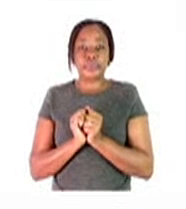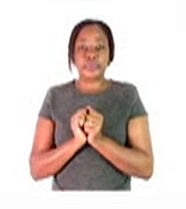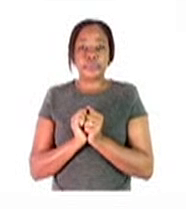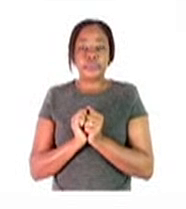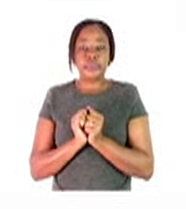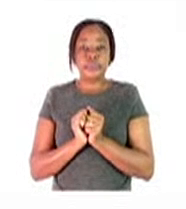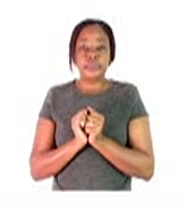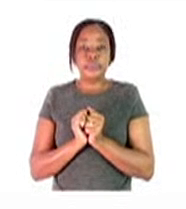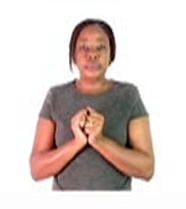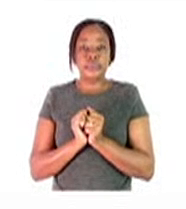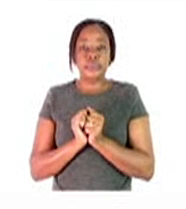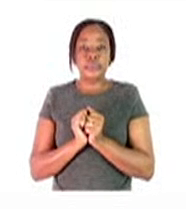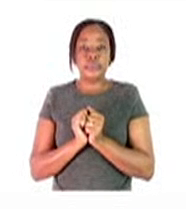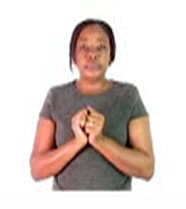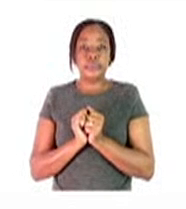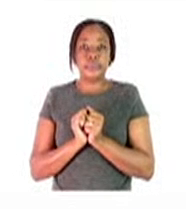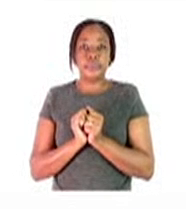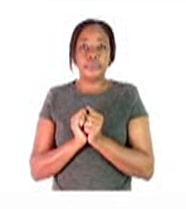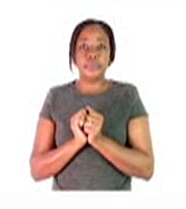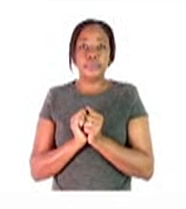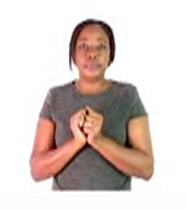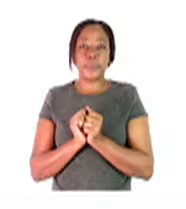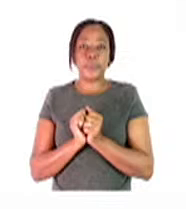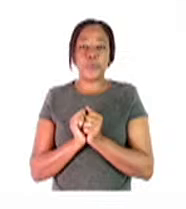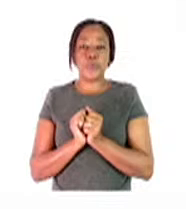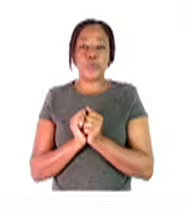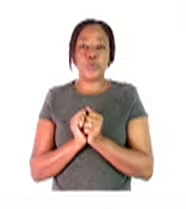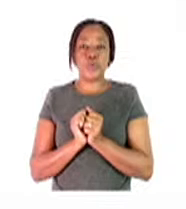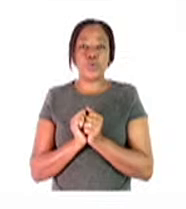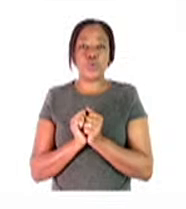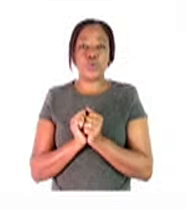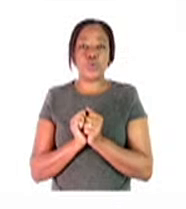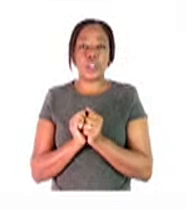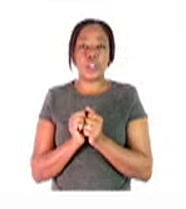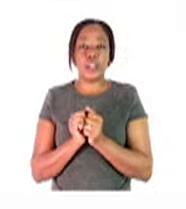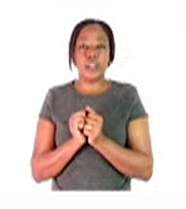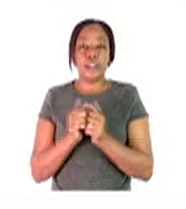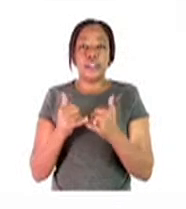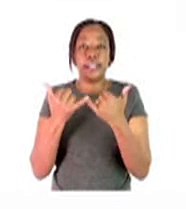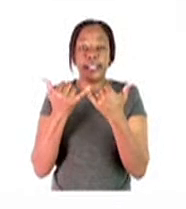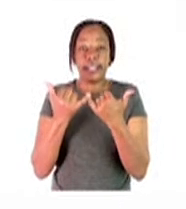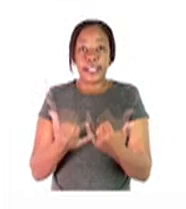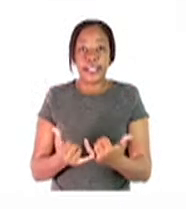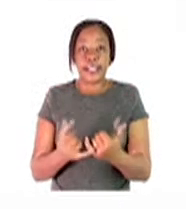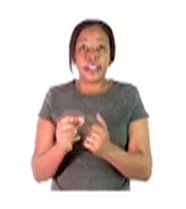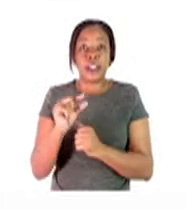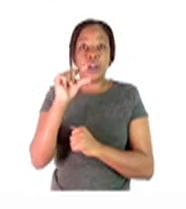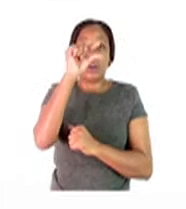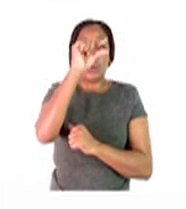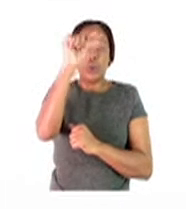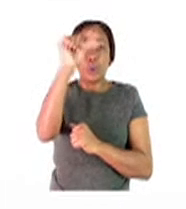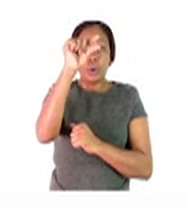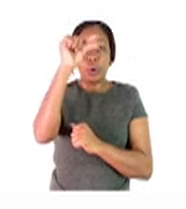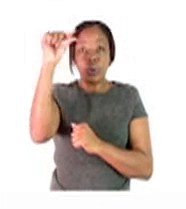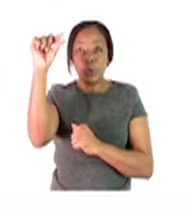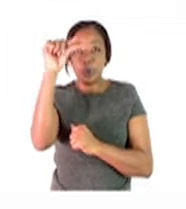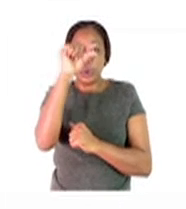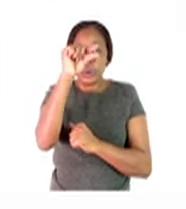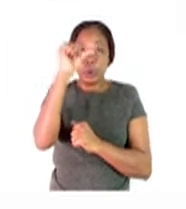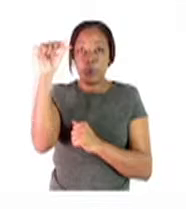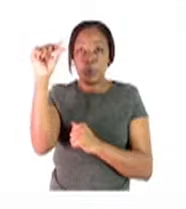find how to put that word in each block here in order for you to read the